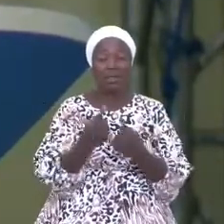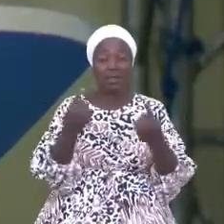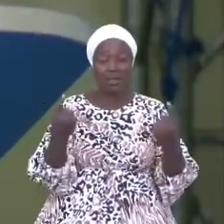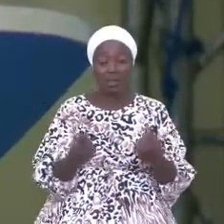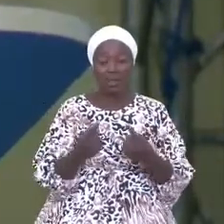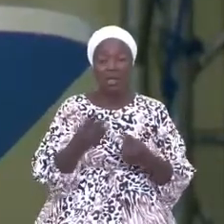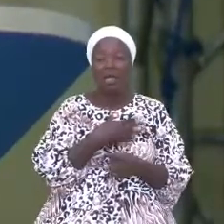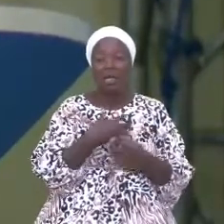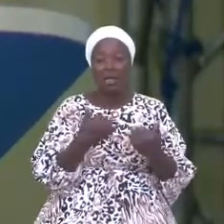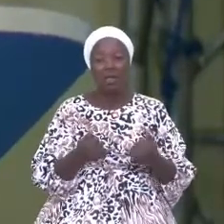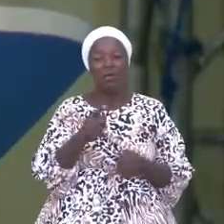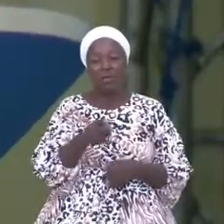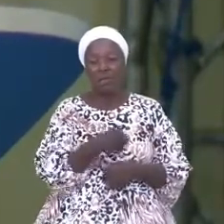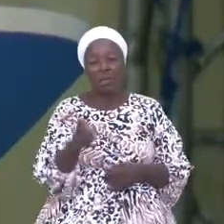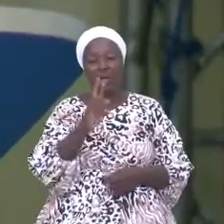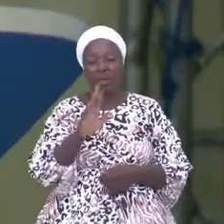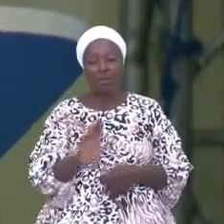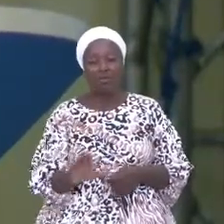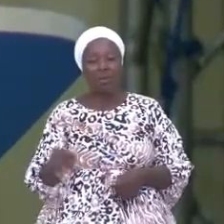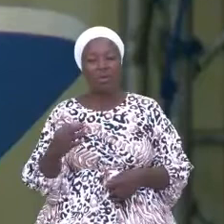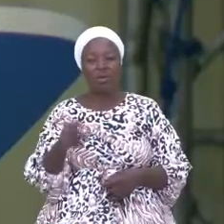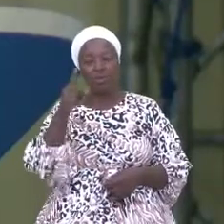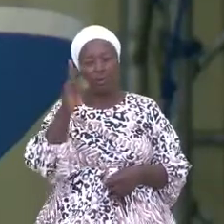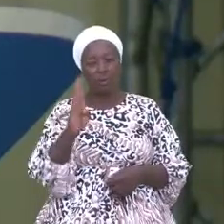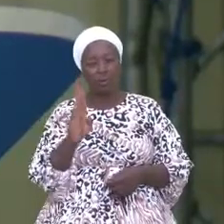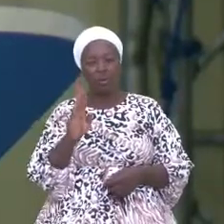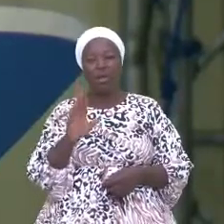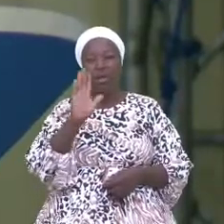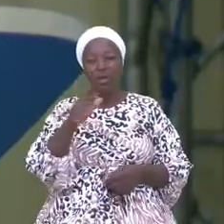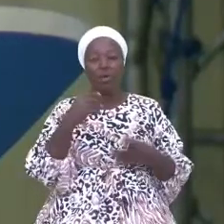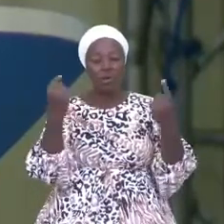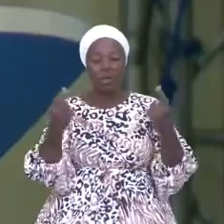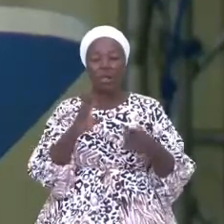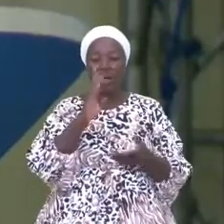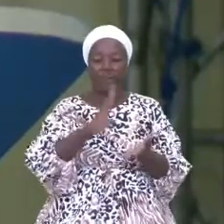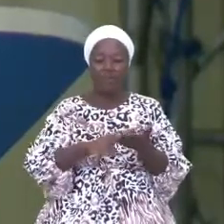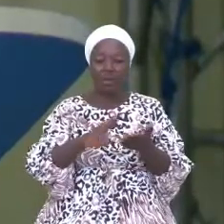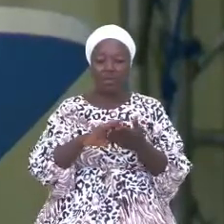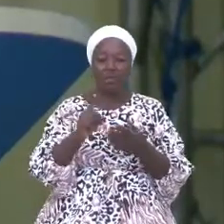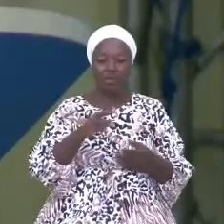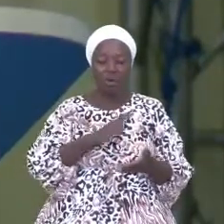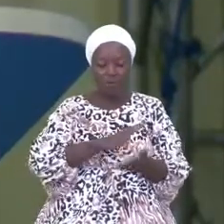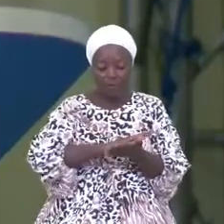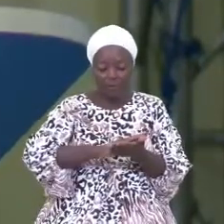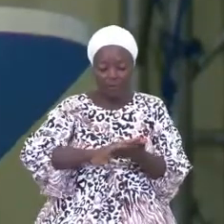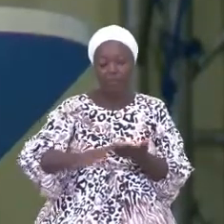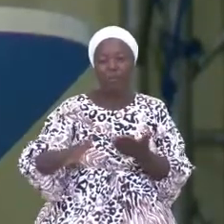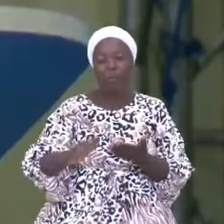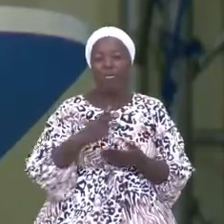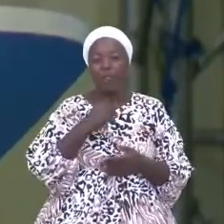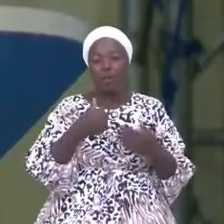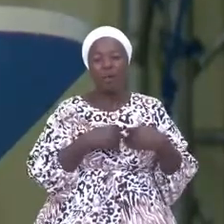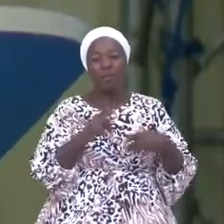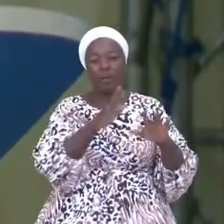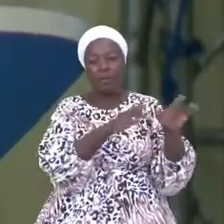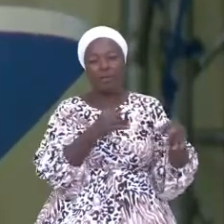are pardoned. You have obtained the mercy of God now.